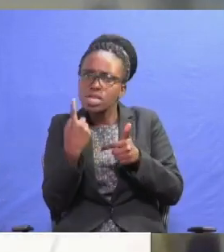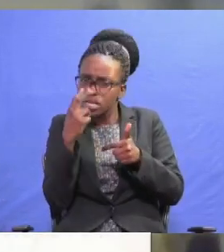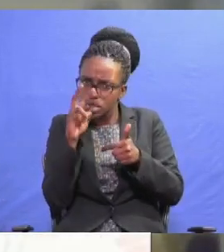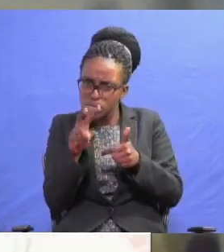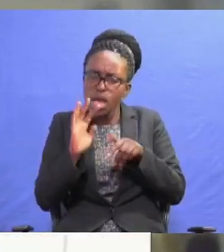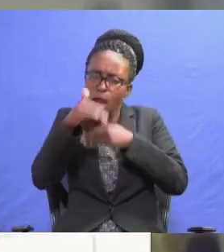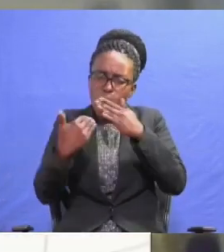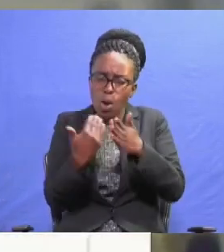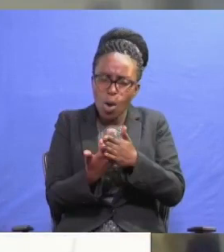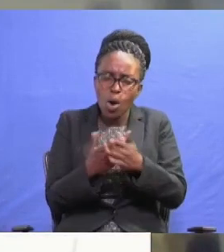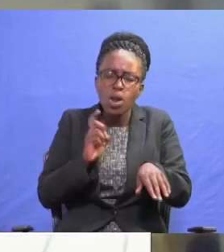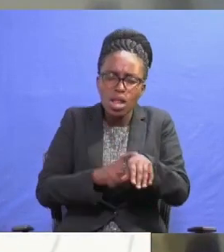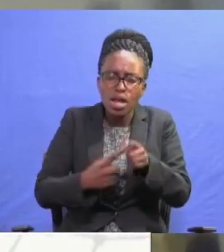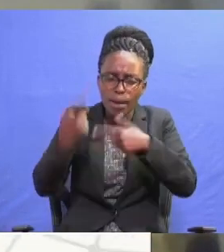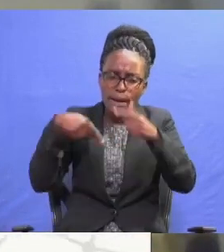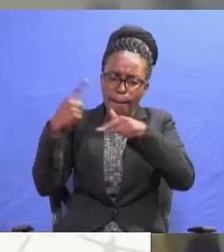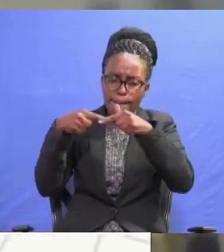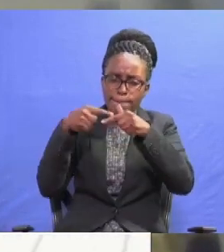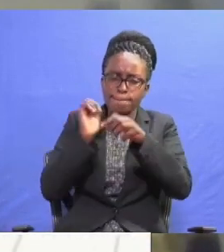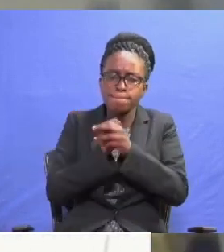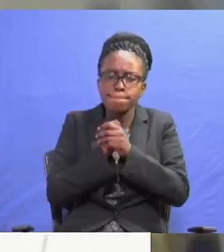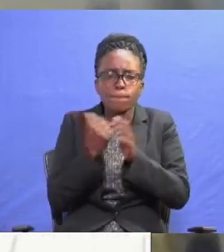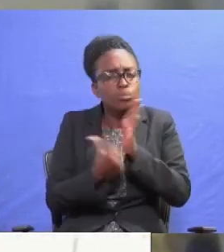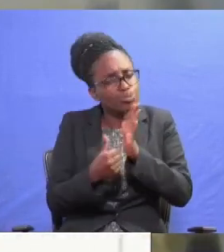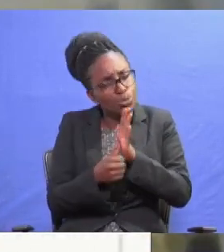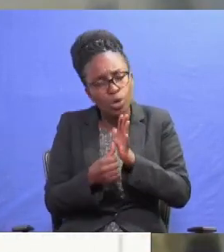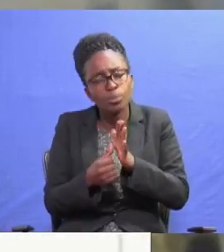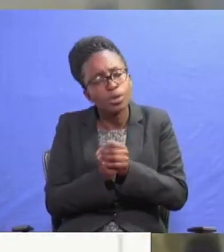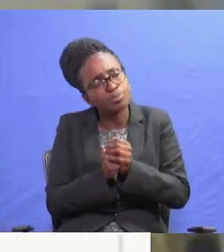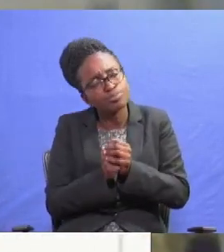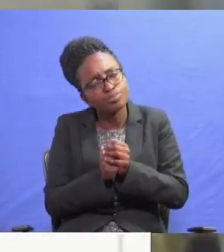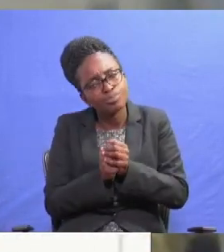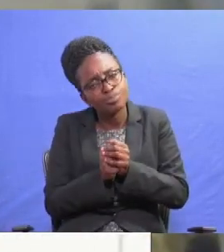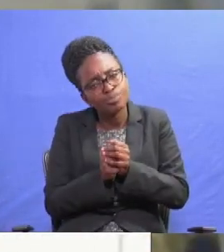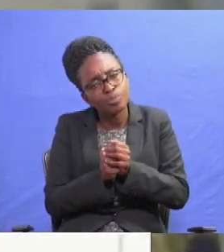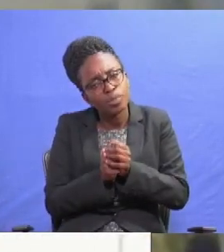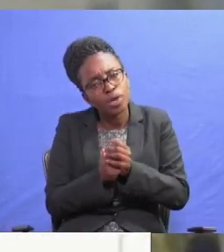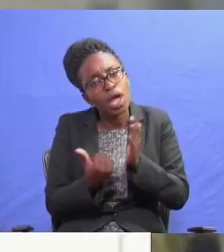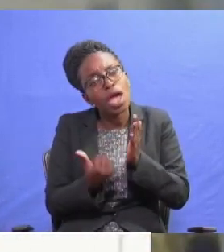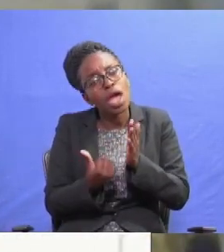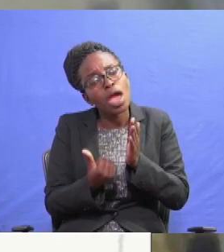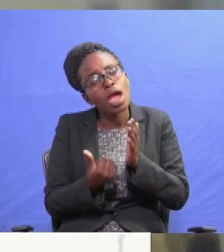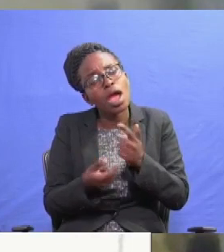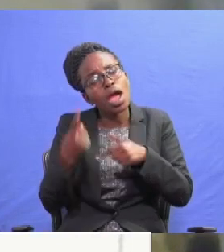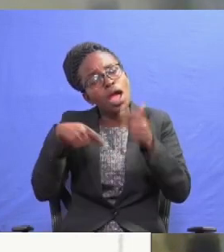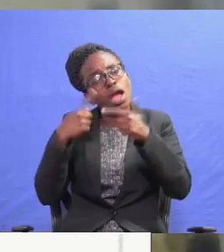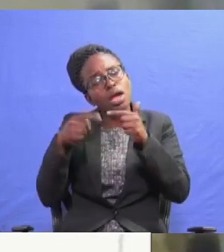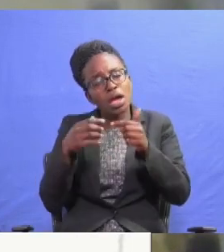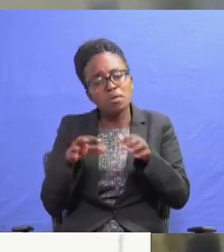not that it will come. The problem is, if it comes, where will it find you? Will it find you in